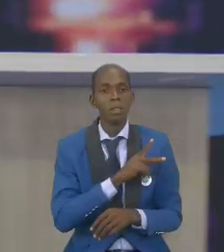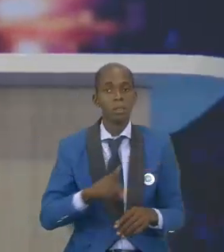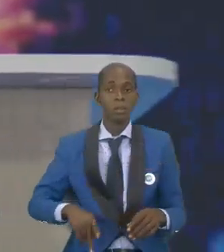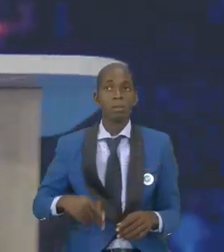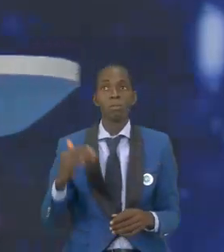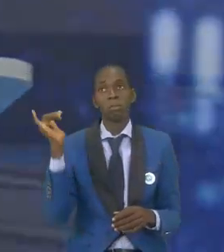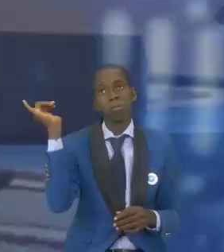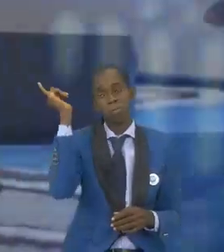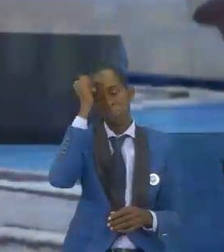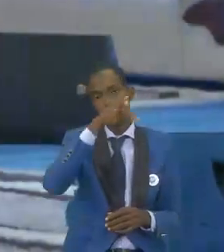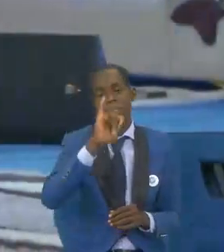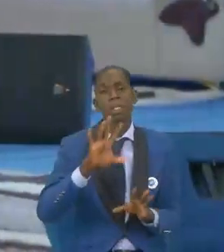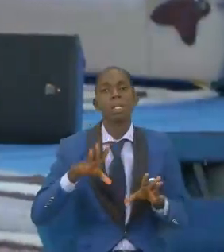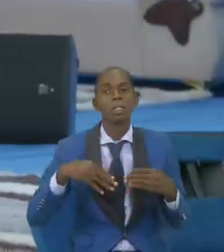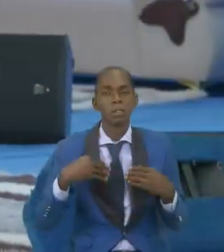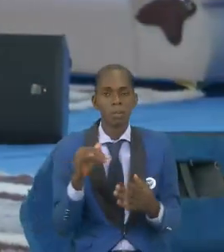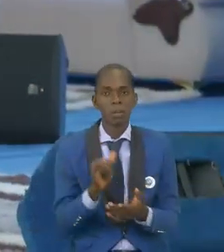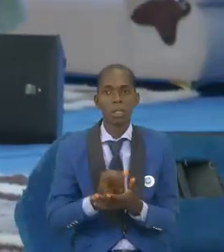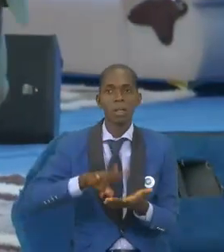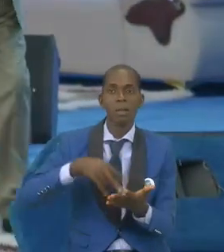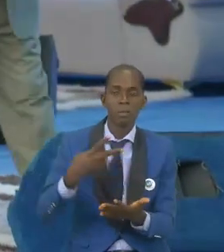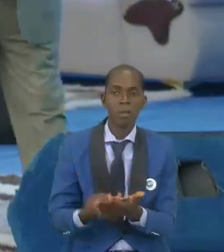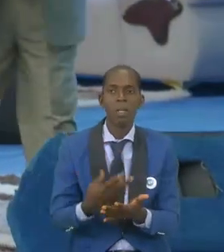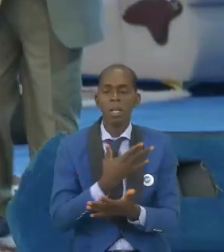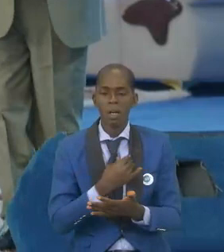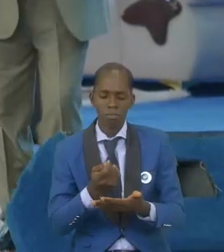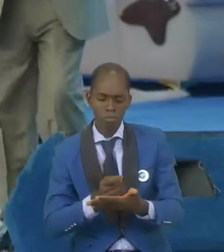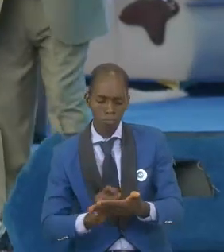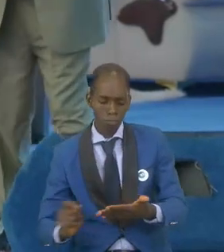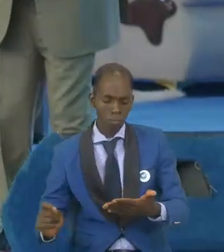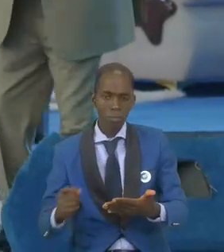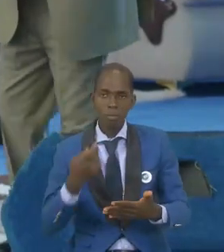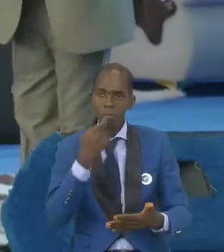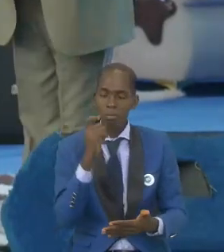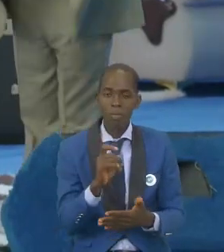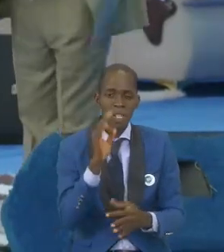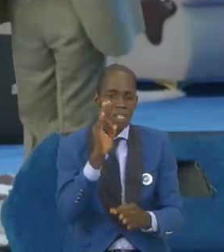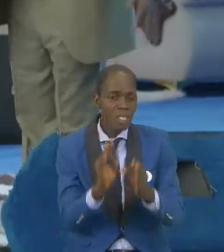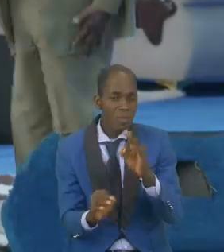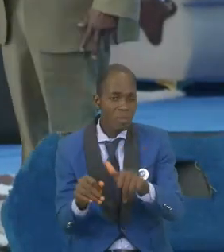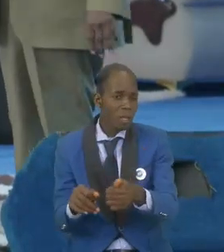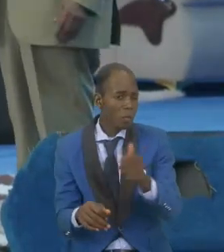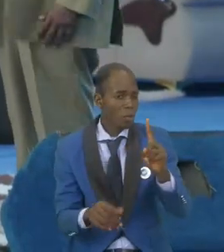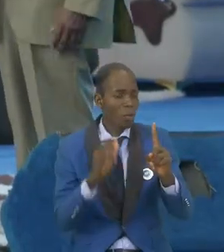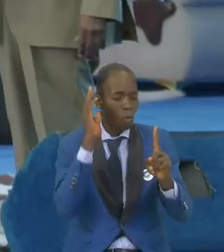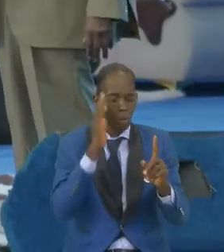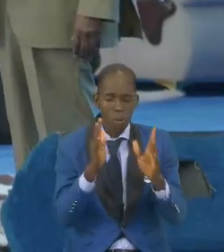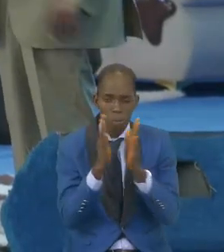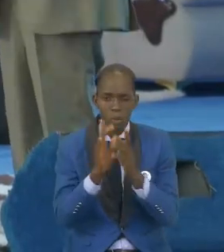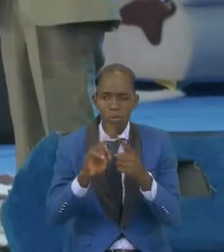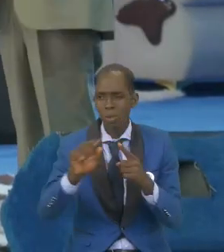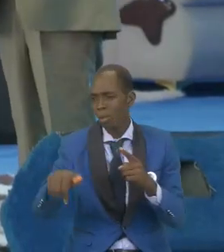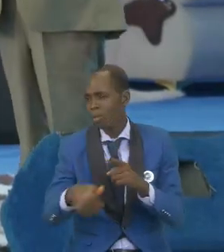if anyone will pray to any other God all these 30